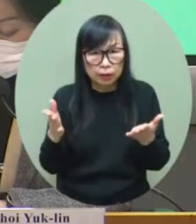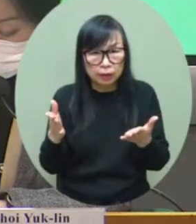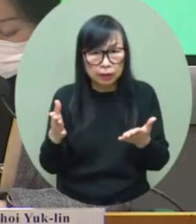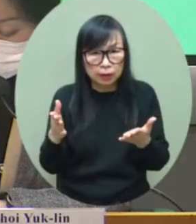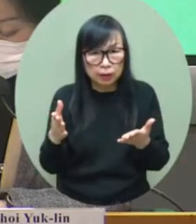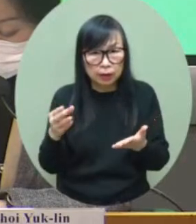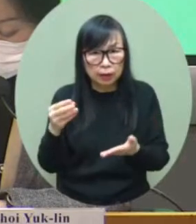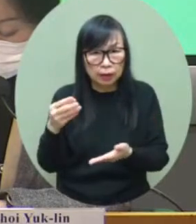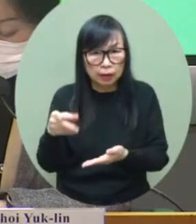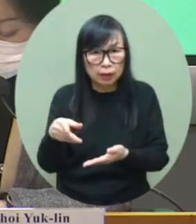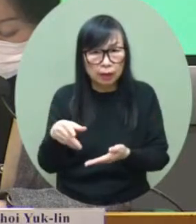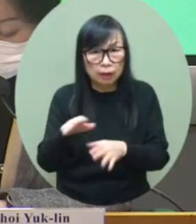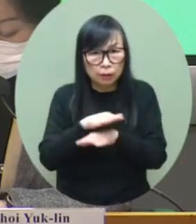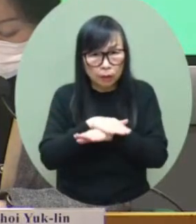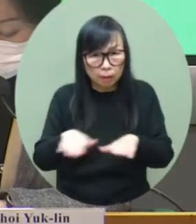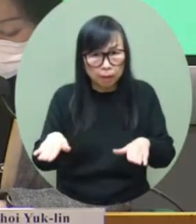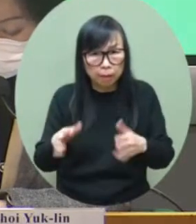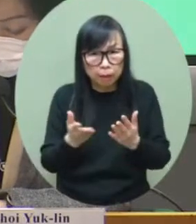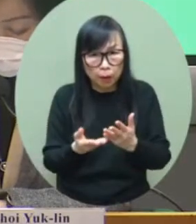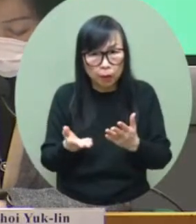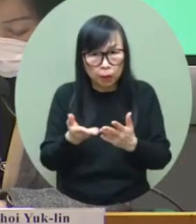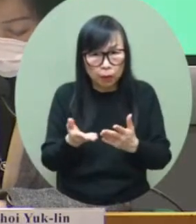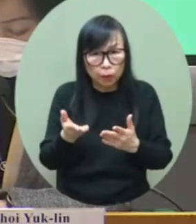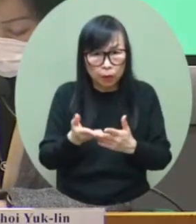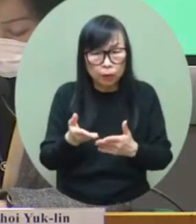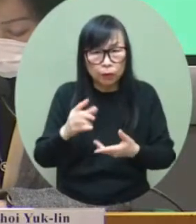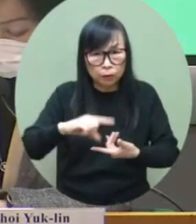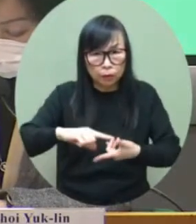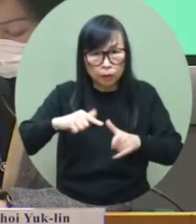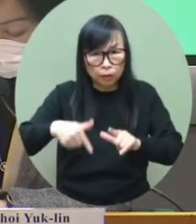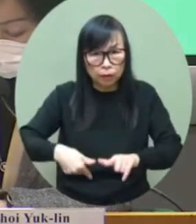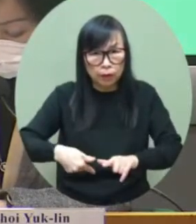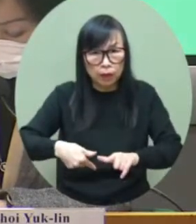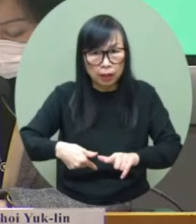been enhanced. So that's why starting from the